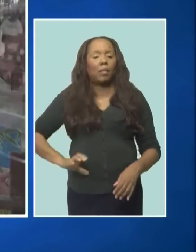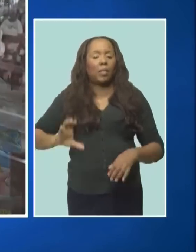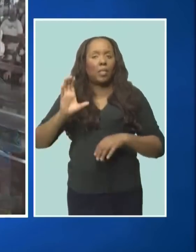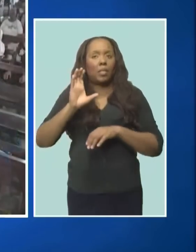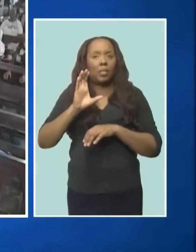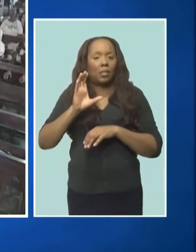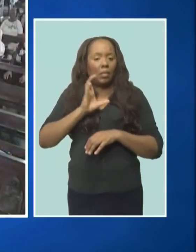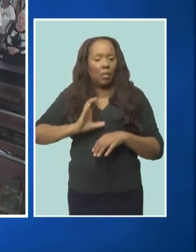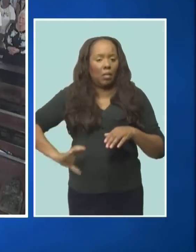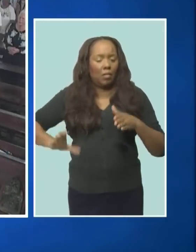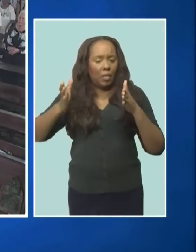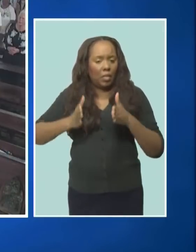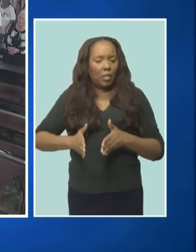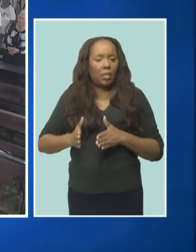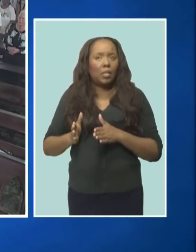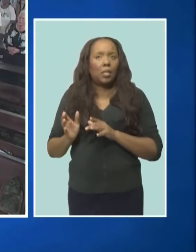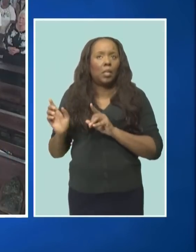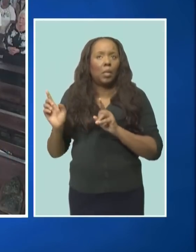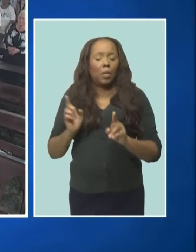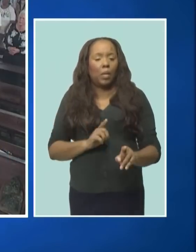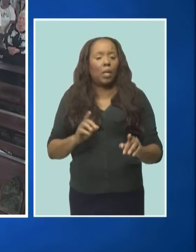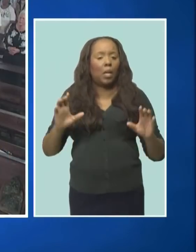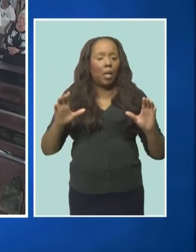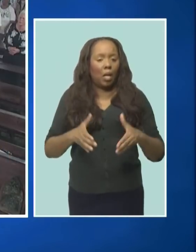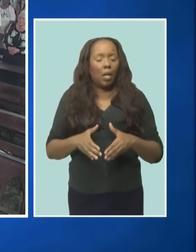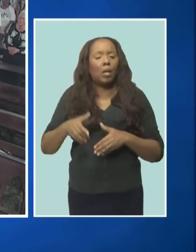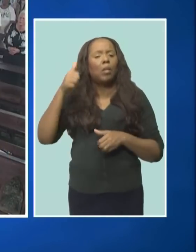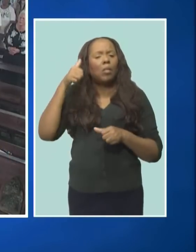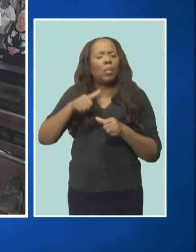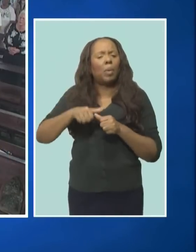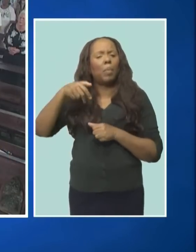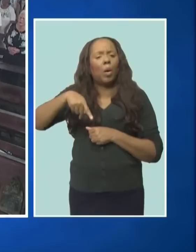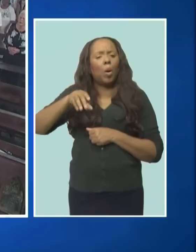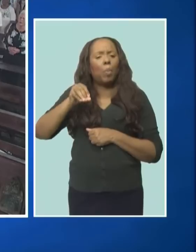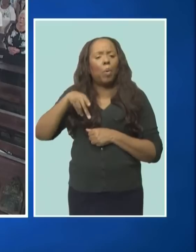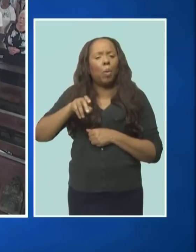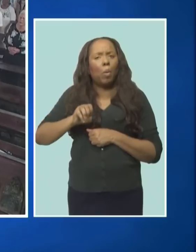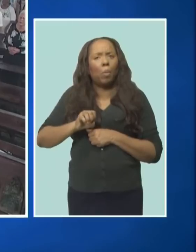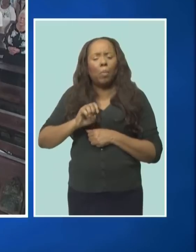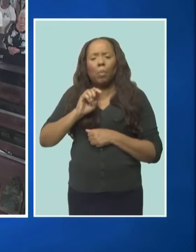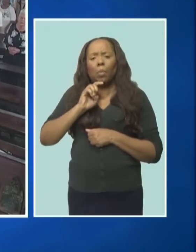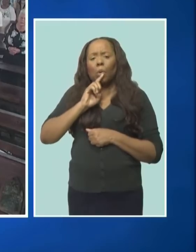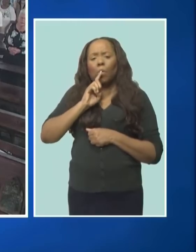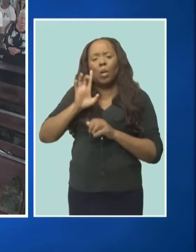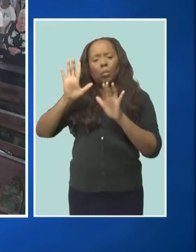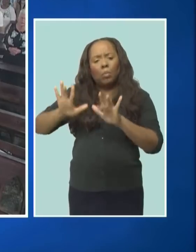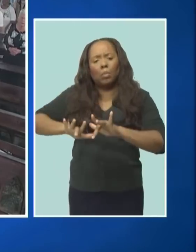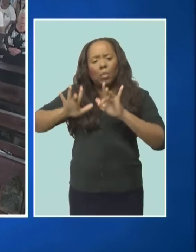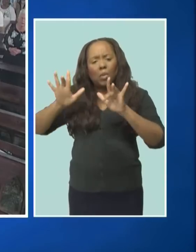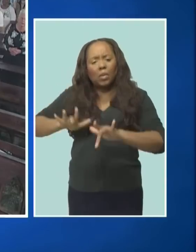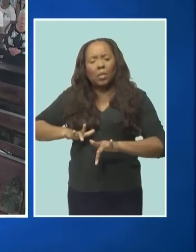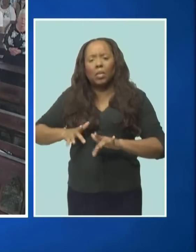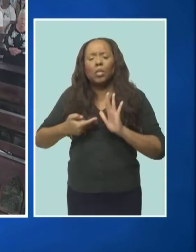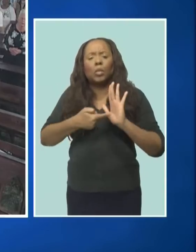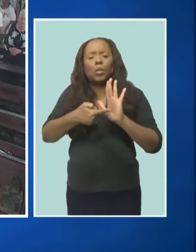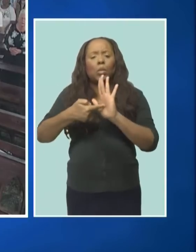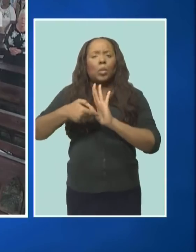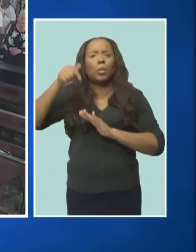denominations. Reminiscing on the life of Pope Francis, he remembered him as a man of mercy who reminded the world of God's